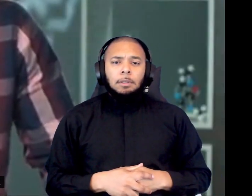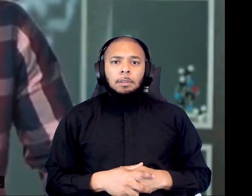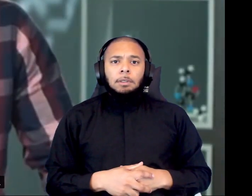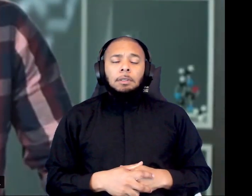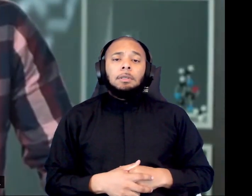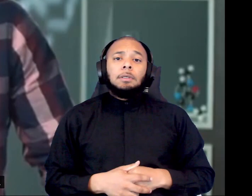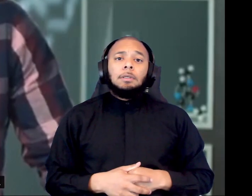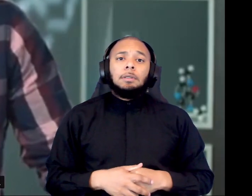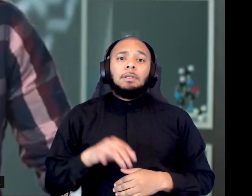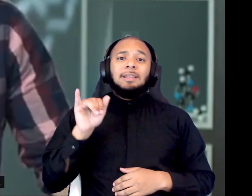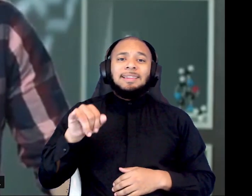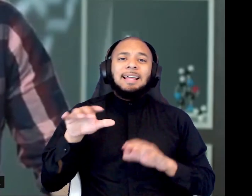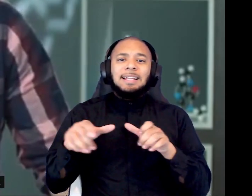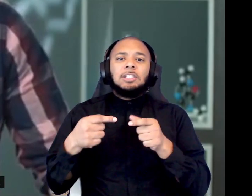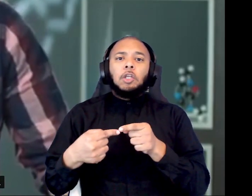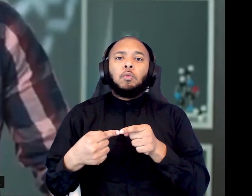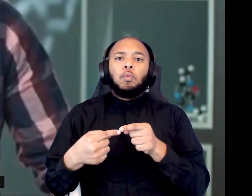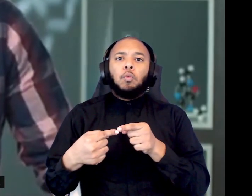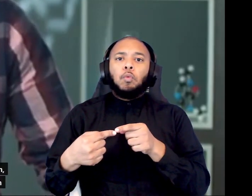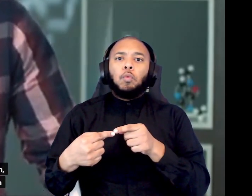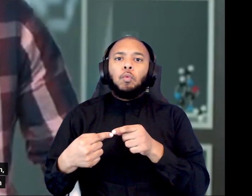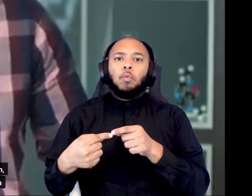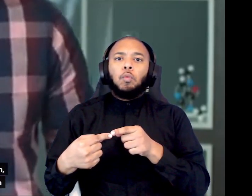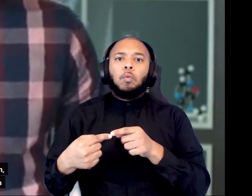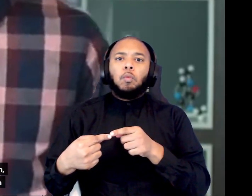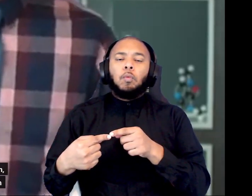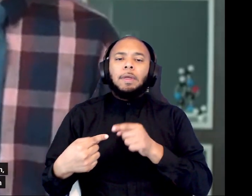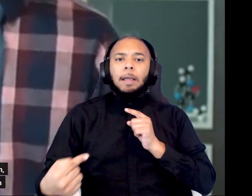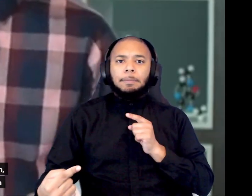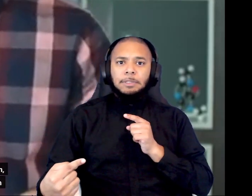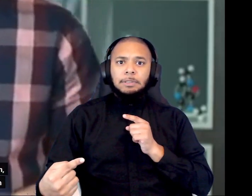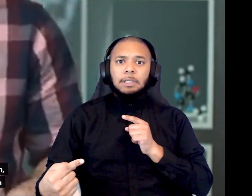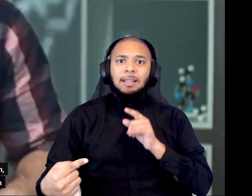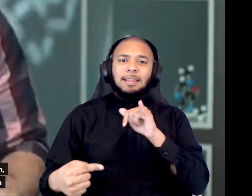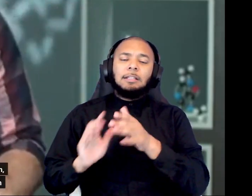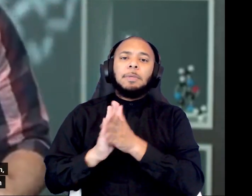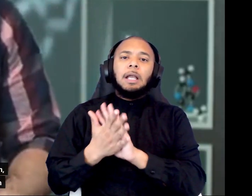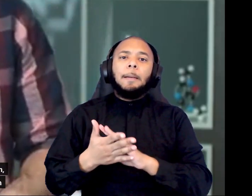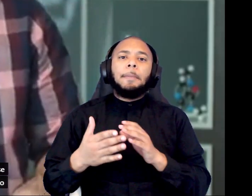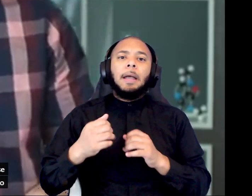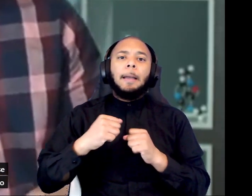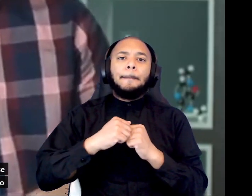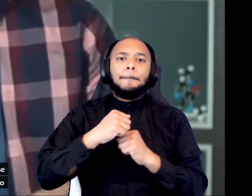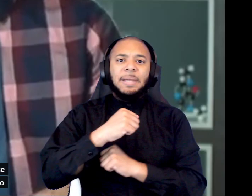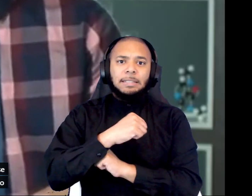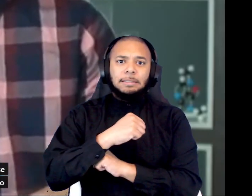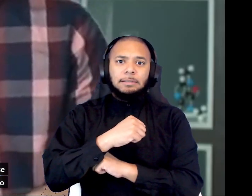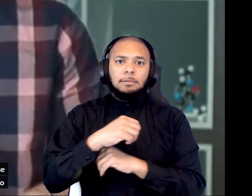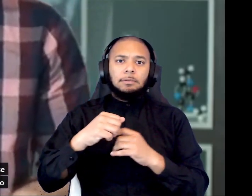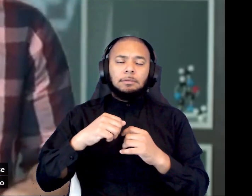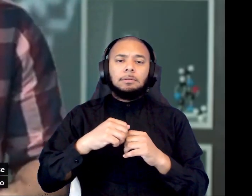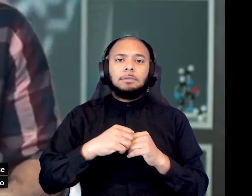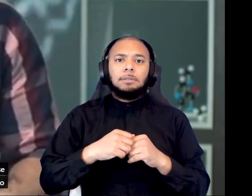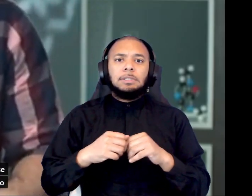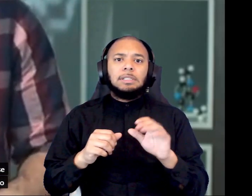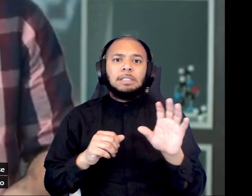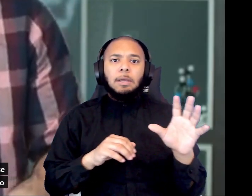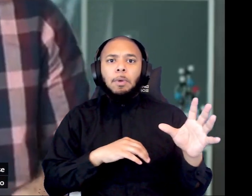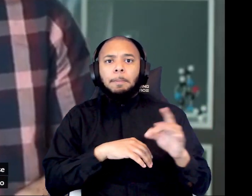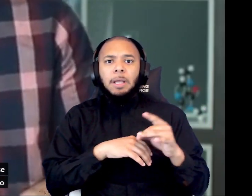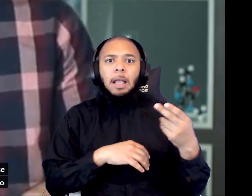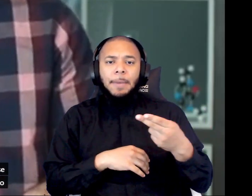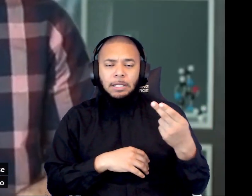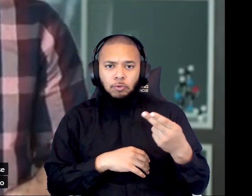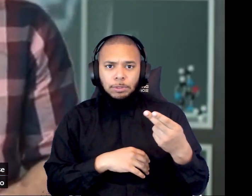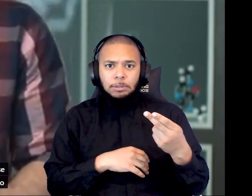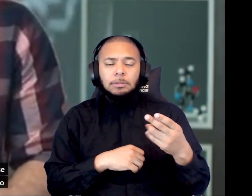of the carboxyl group. They're going to act as a base, and instead of donating that hydrogen, they're going to pick up the hydrogen ions. Compounds that